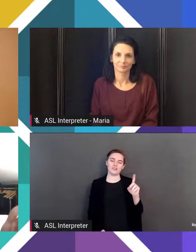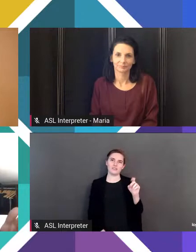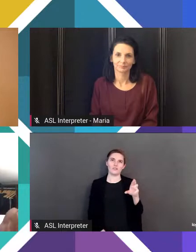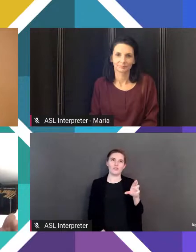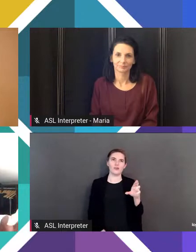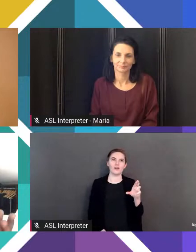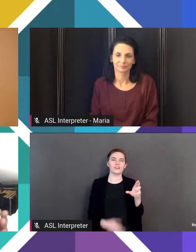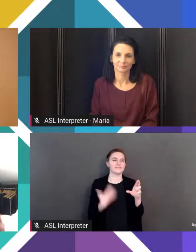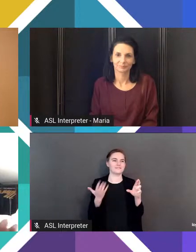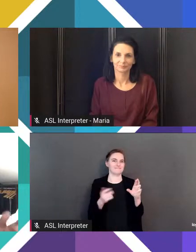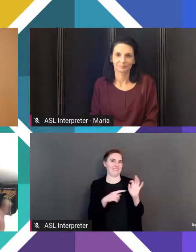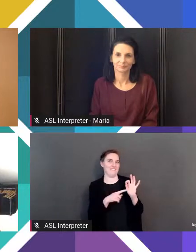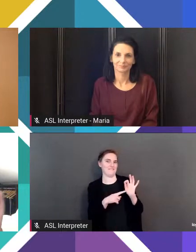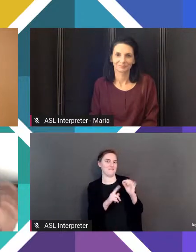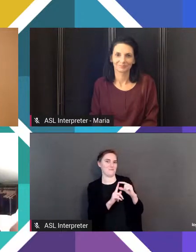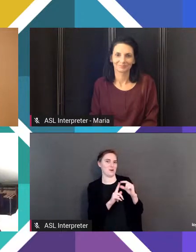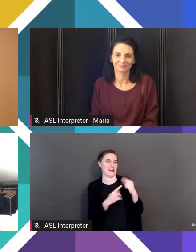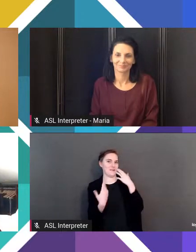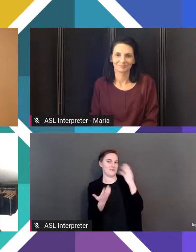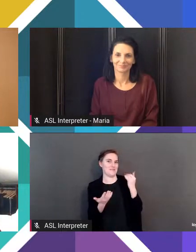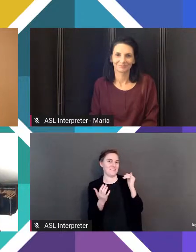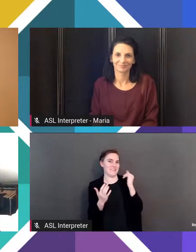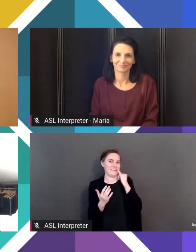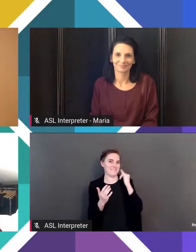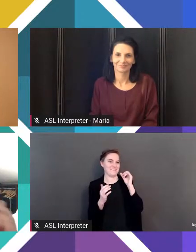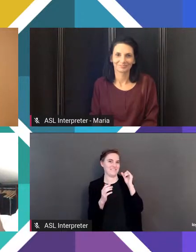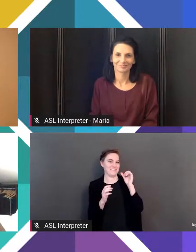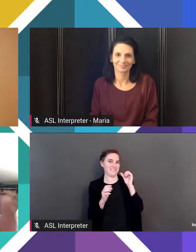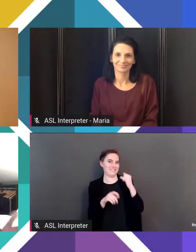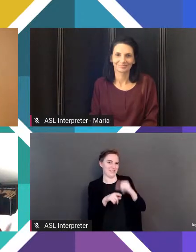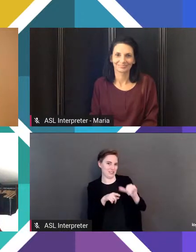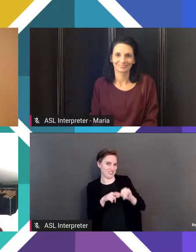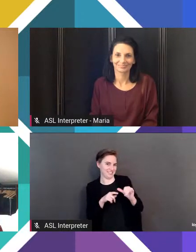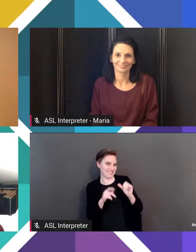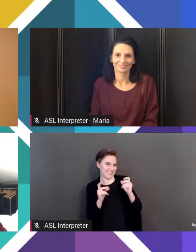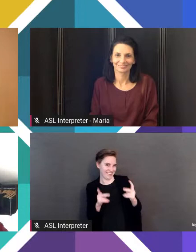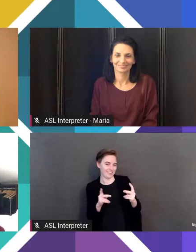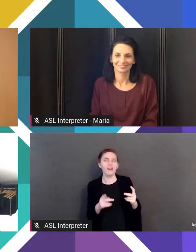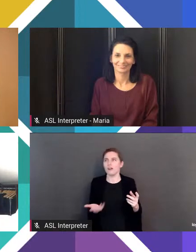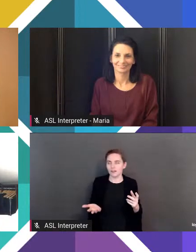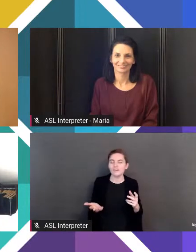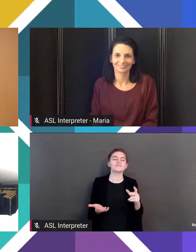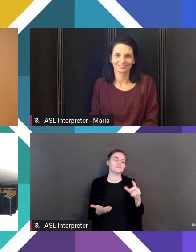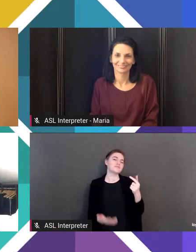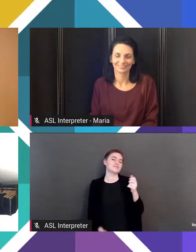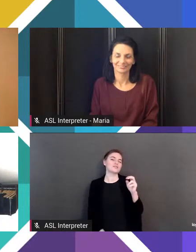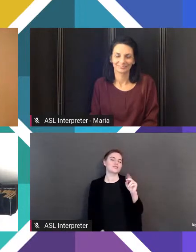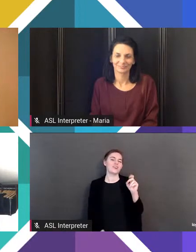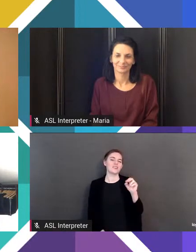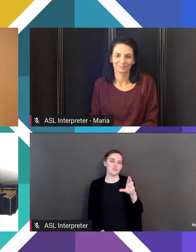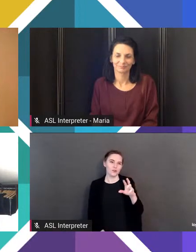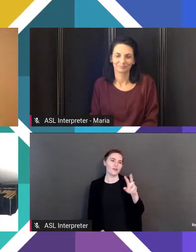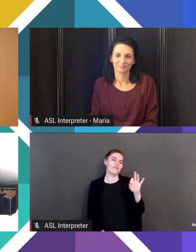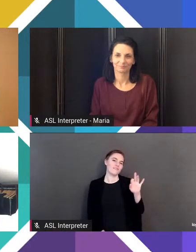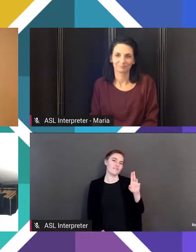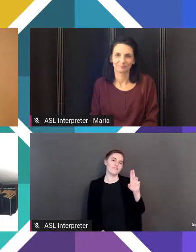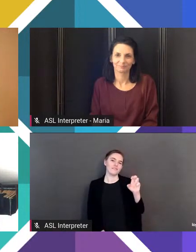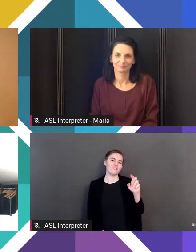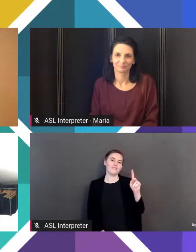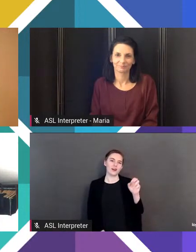F word. I don't know if I can curse on this, but you can. I already did. Okay, this gender fuckery, you know, that's going on. And I